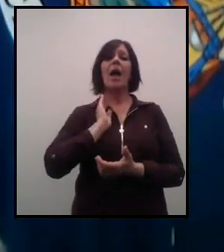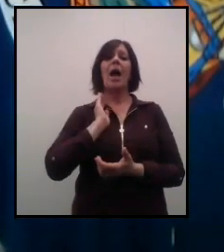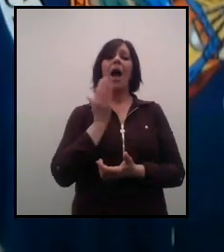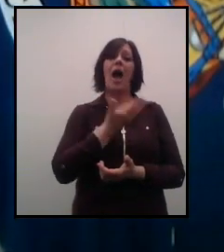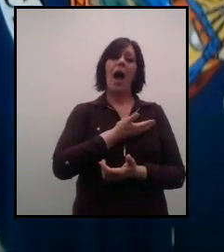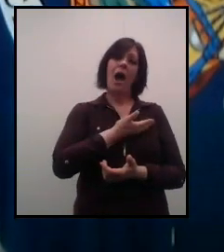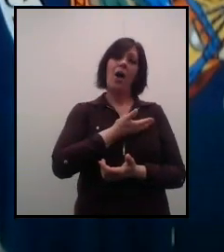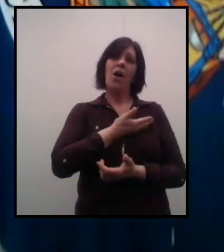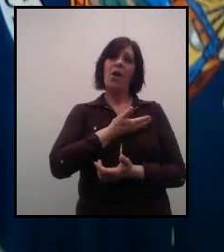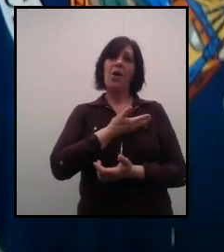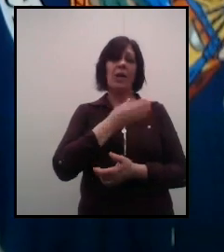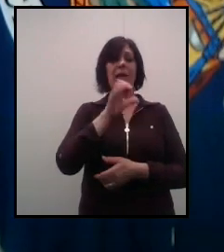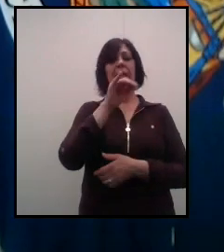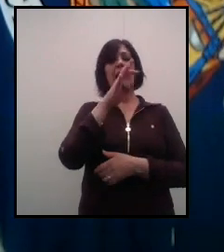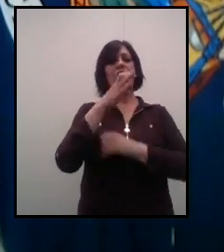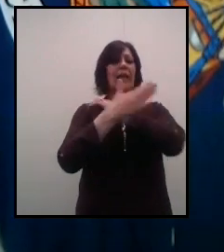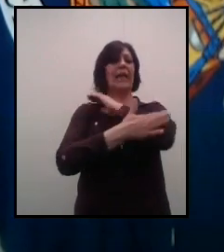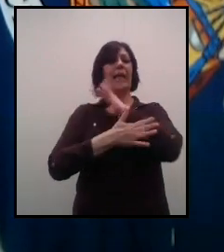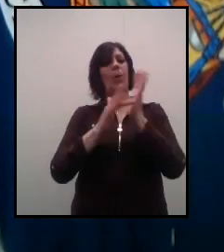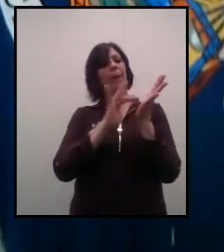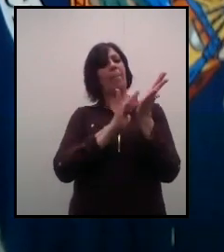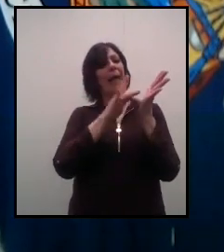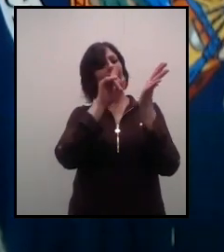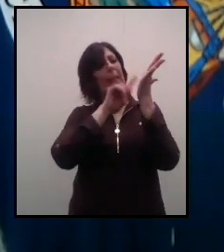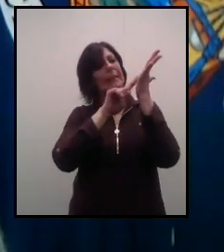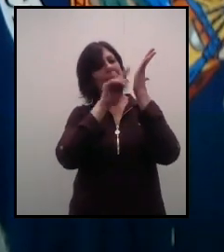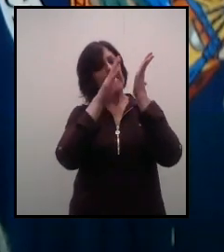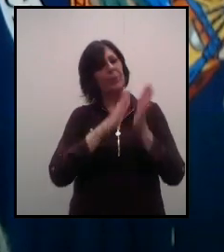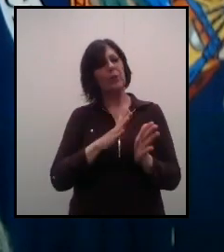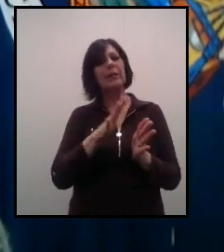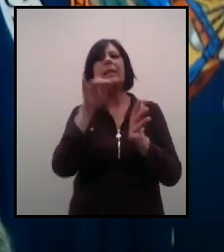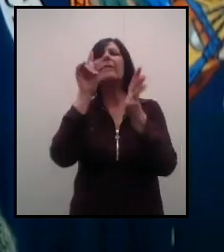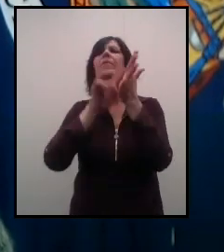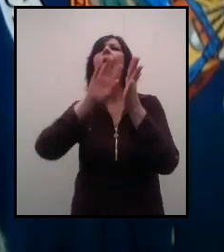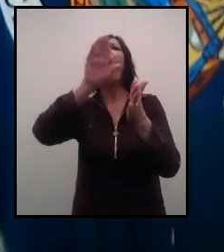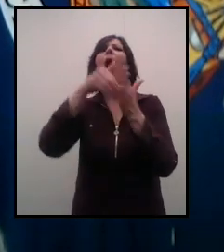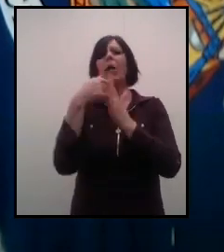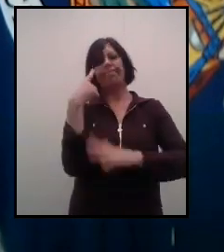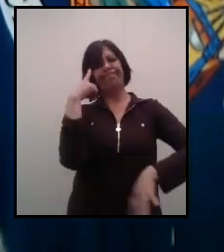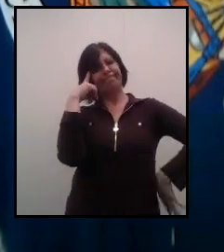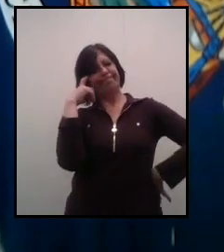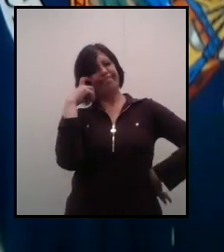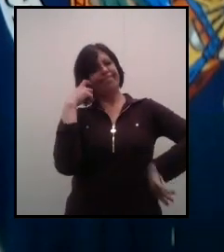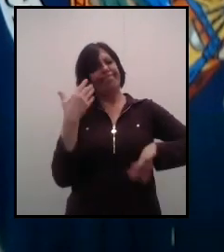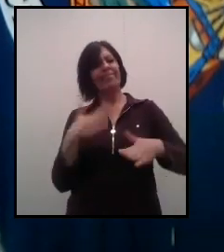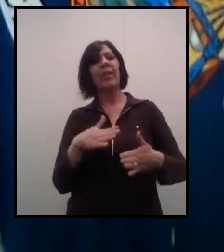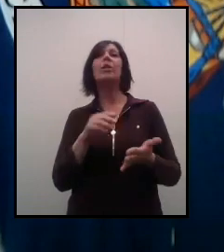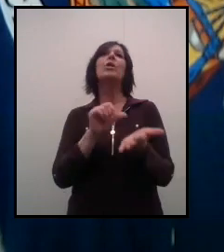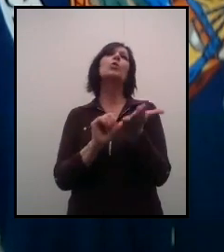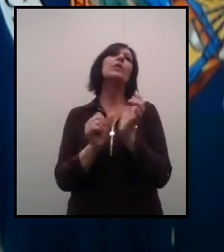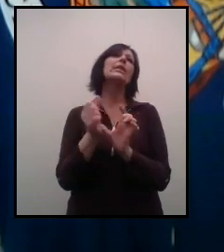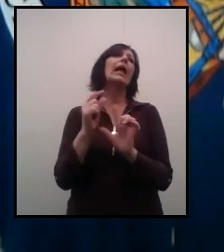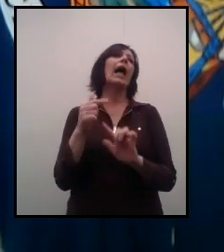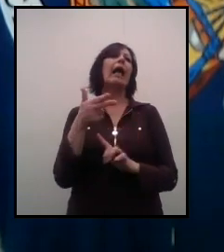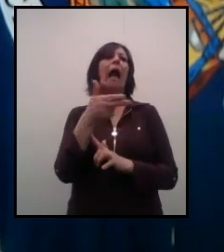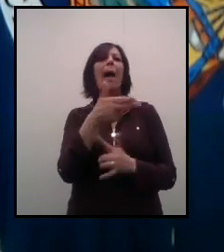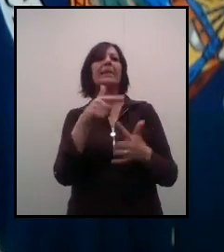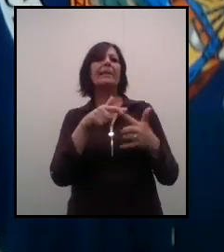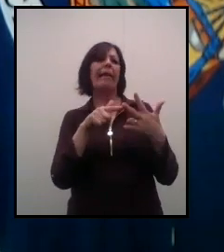medical examiners investigates all suspicious causes of death. And so that would be suicides, homicides,